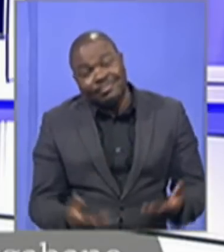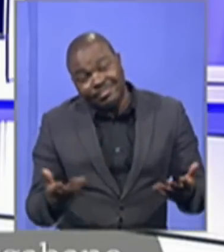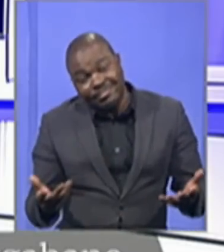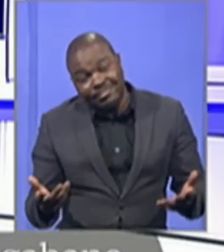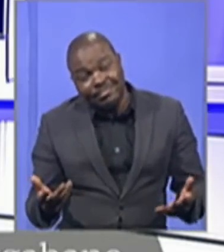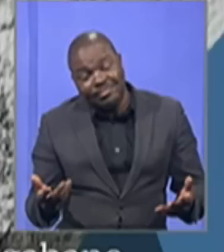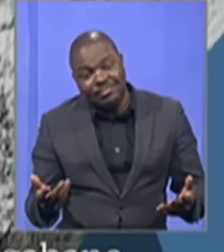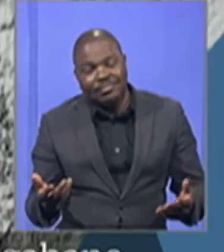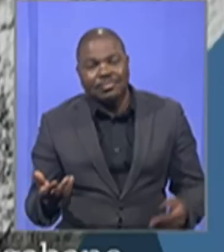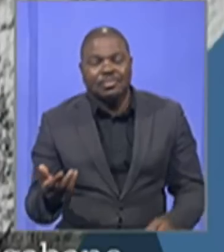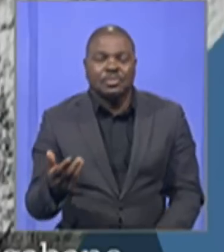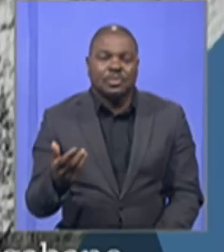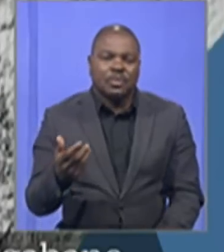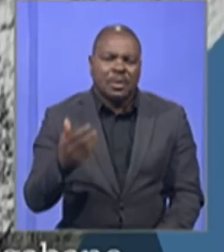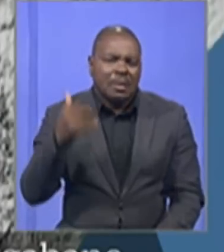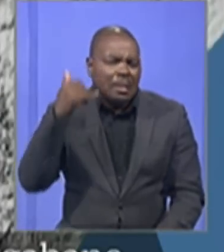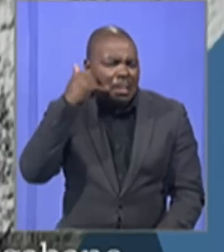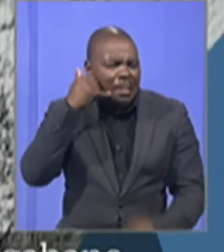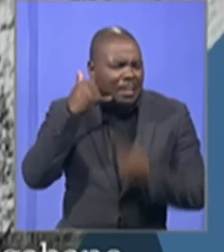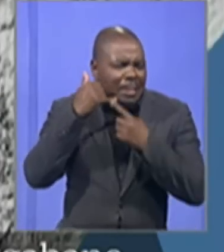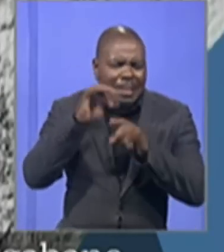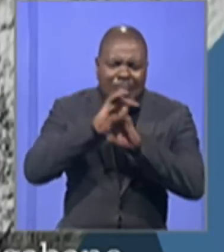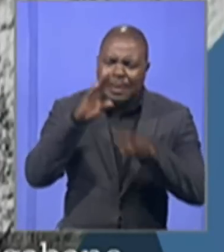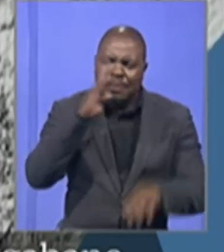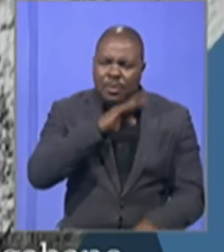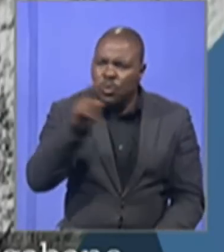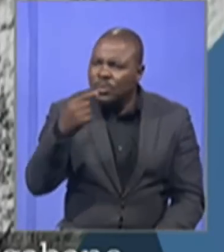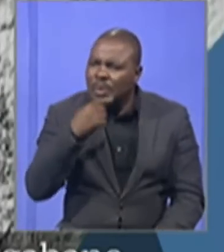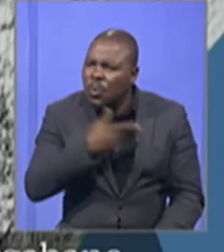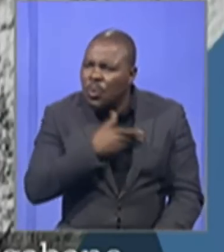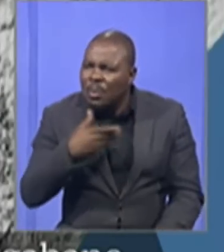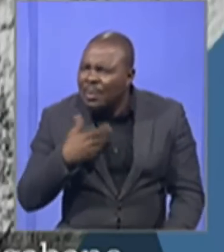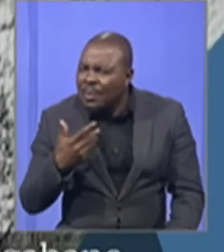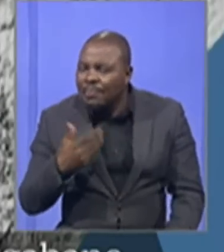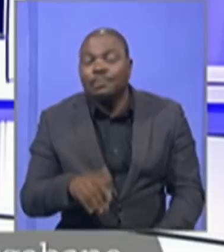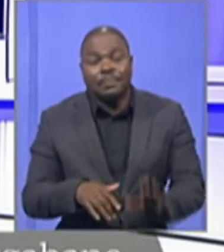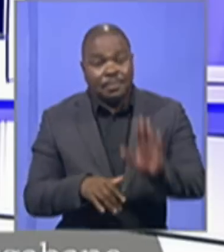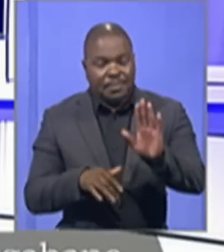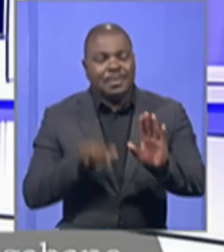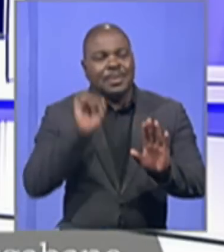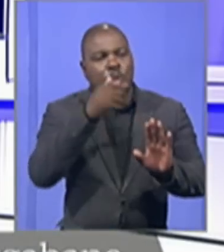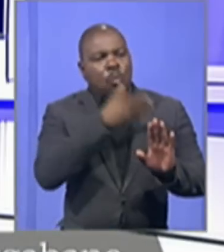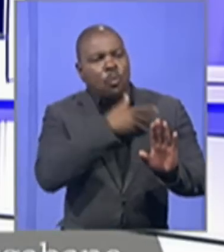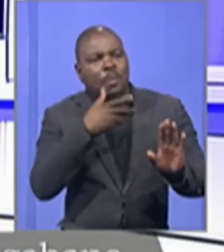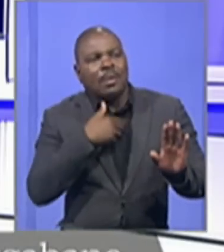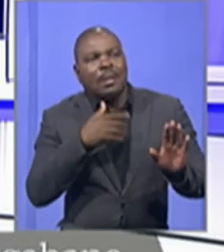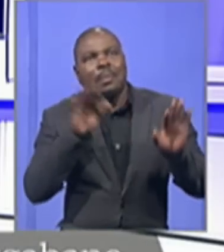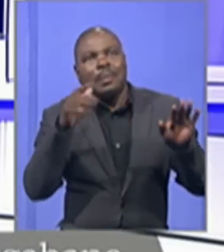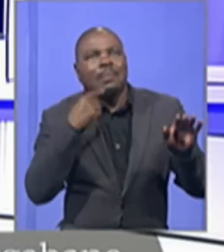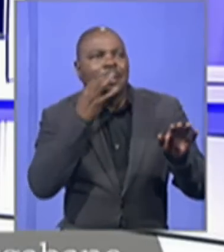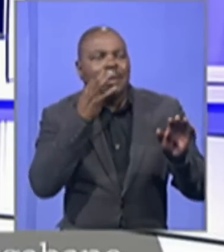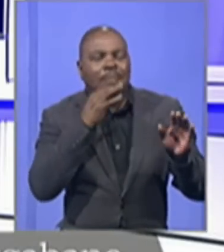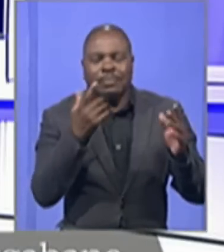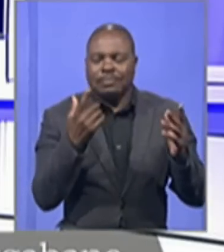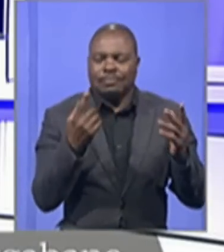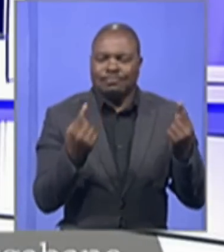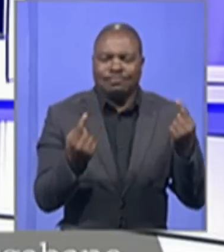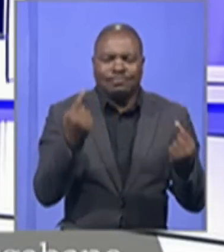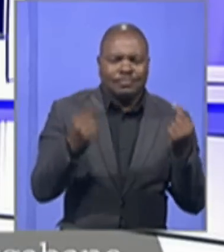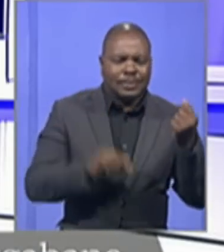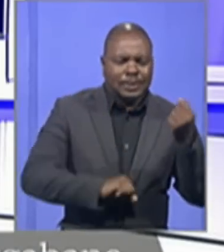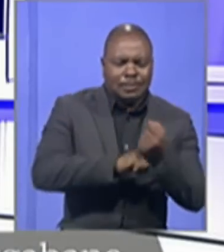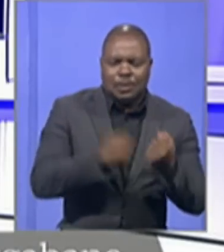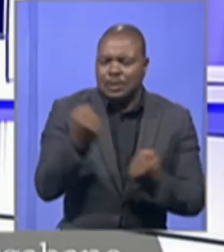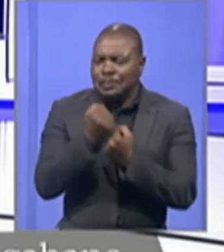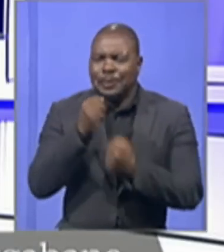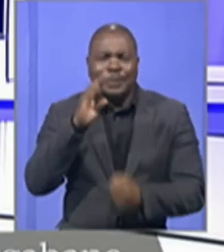Mohalona ha mo tle o tle o re jwalo ka ha re le basadi re tsejwa ka hore ha re tshehetsane ha re